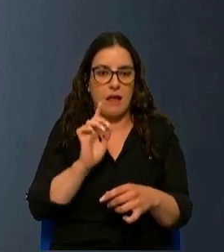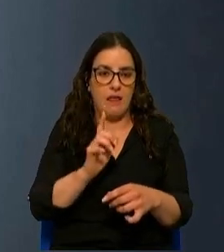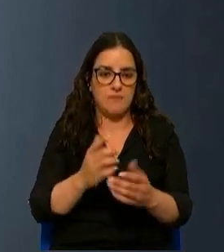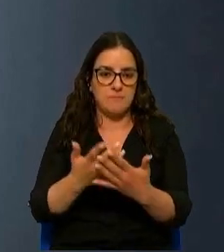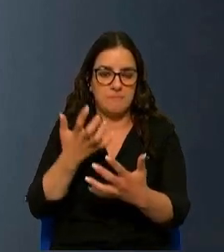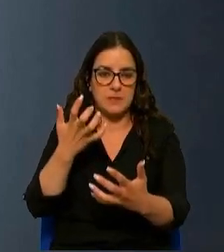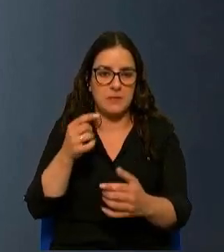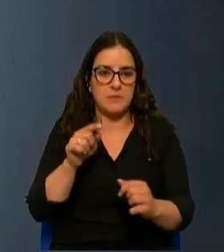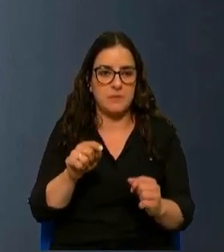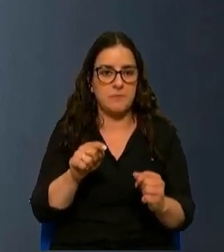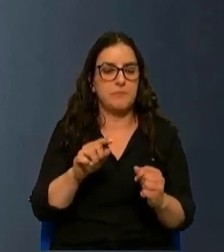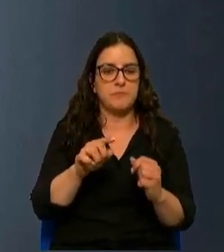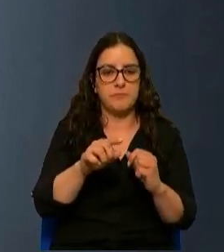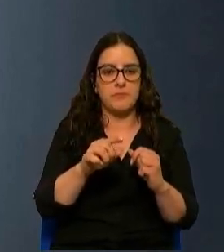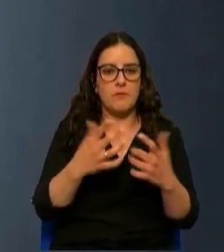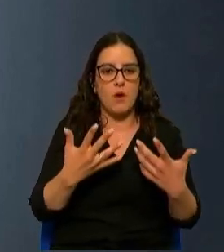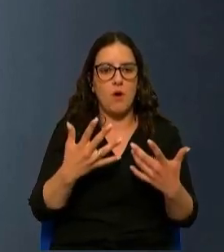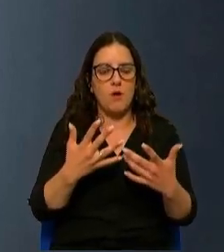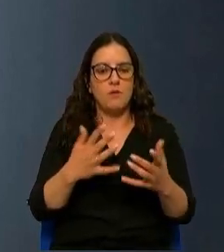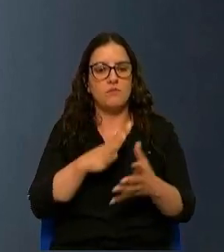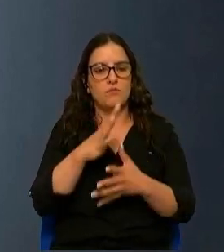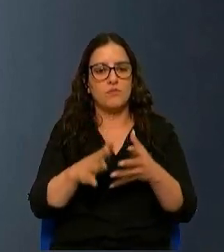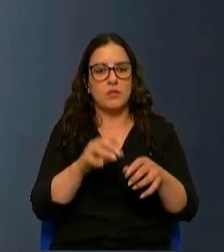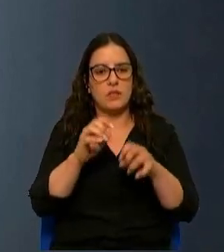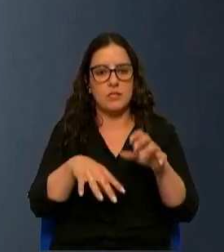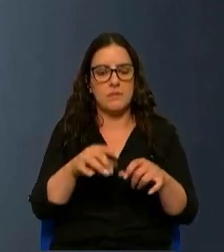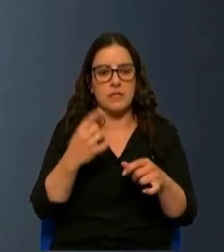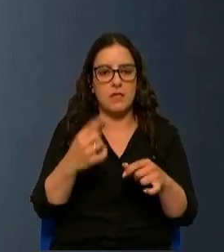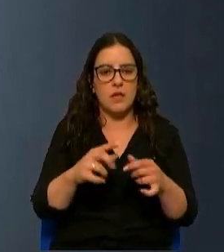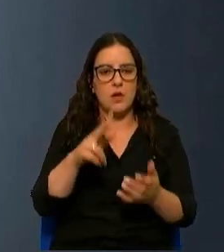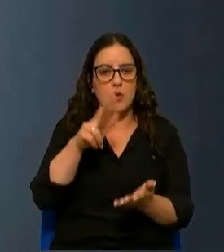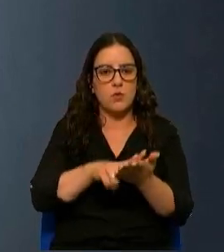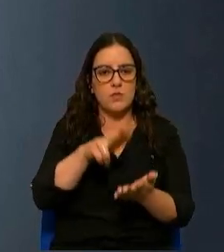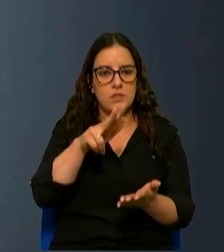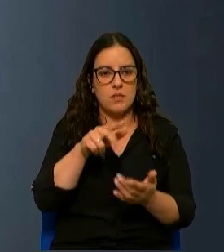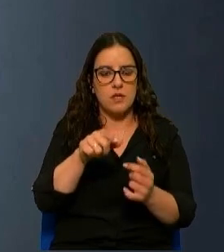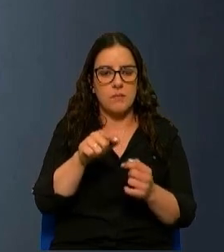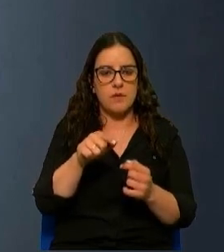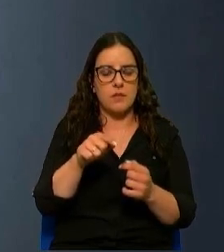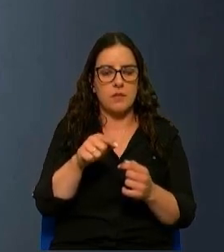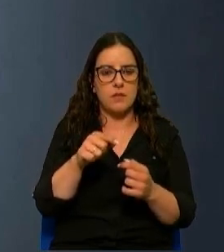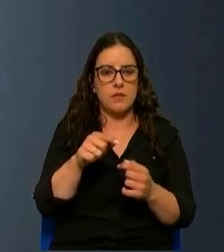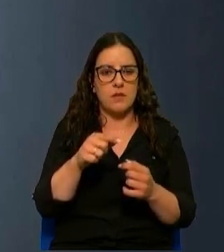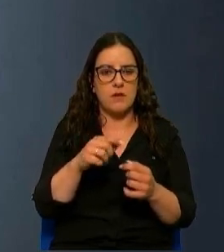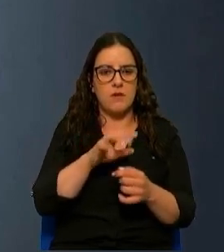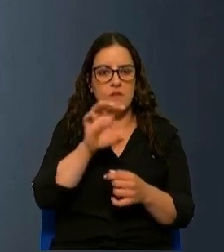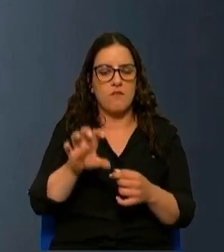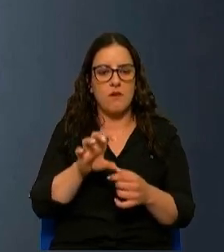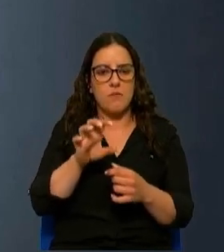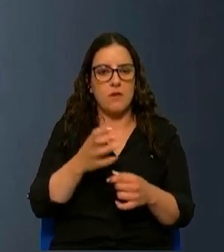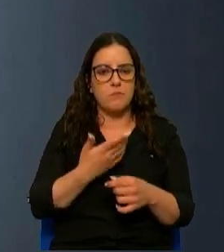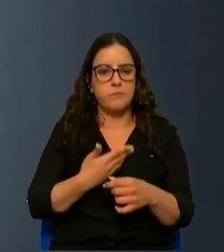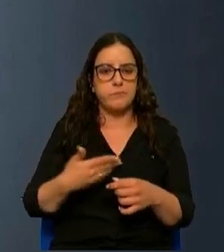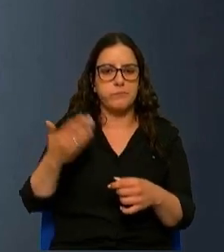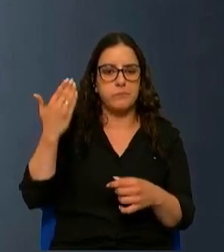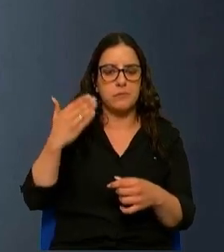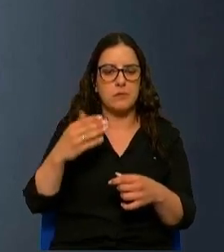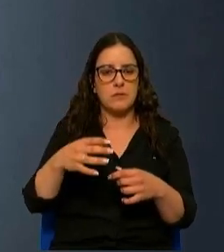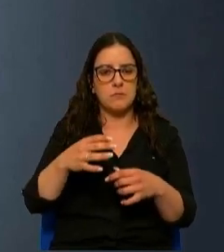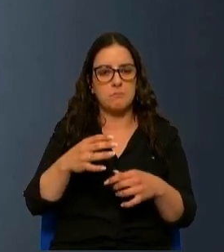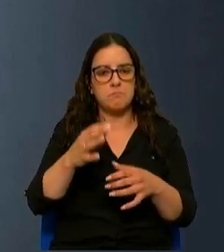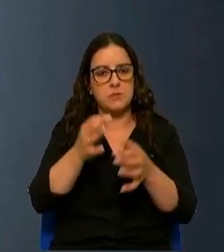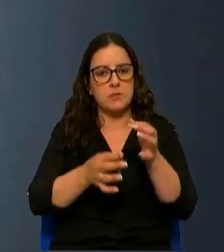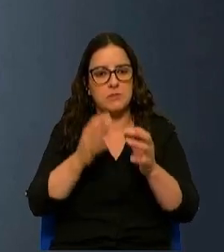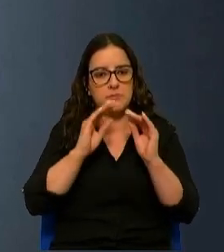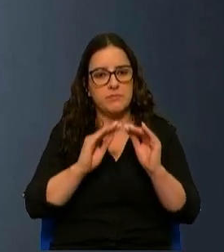what's happening in the industry at the moment, there is this recognition that the old way of doing machine learning and AI was all about